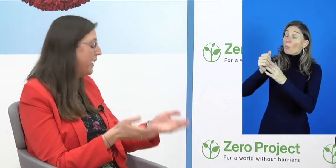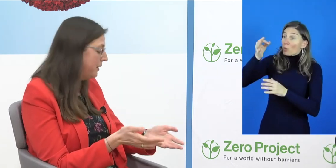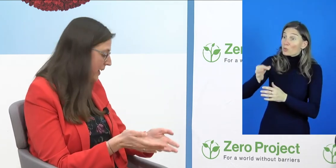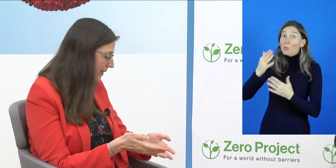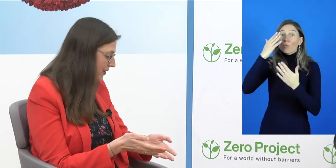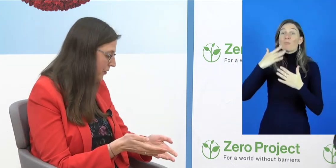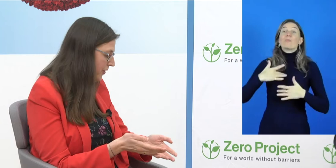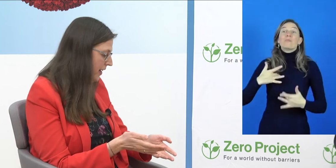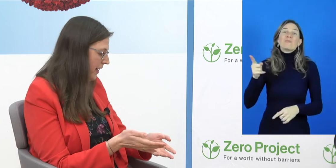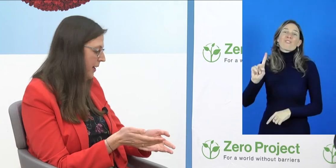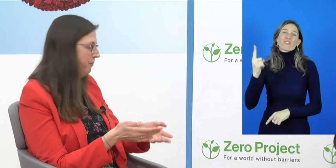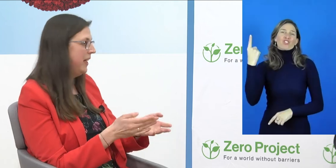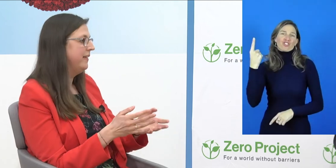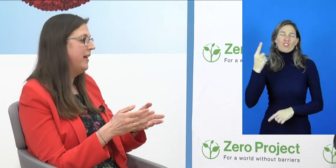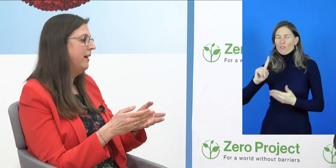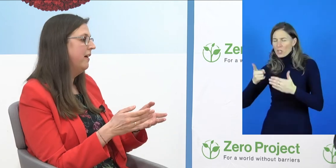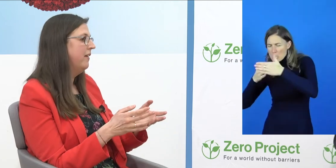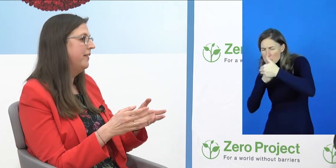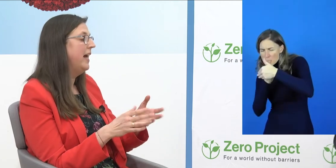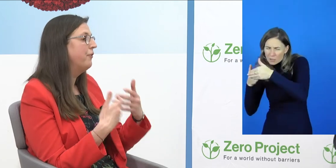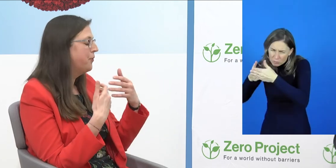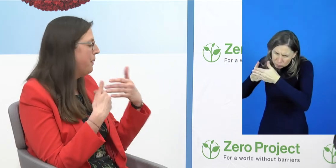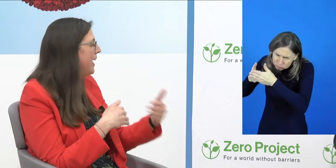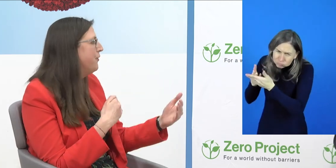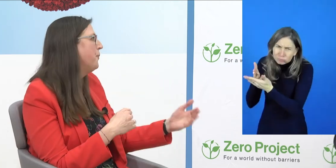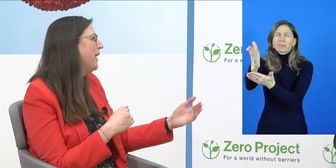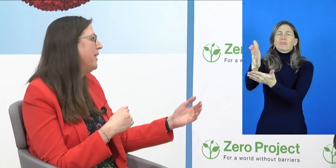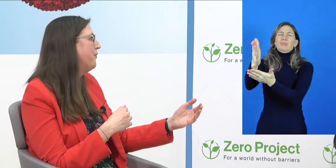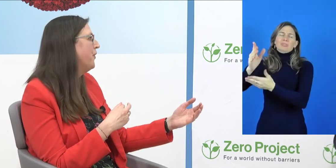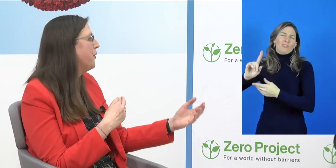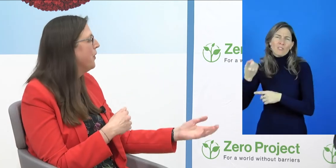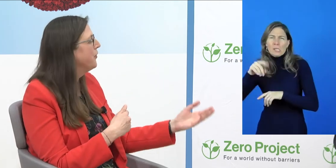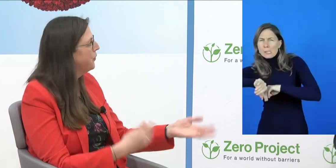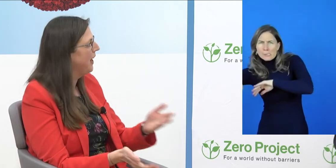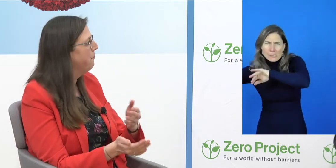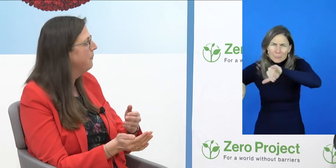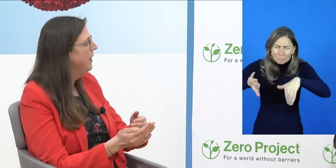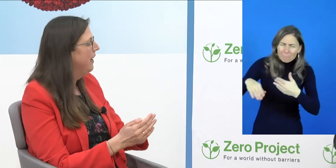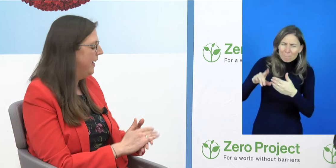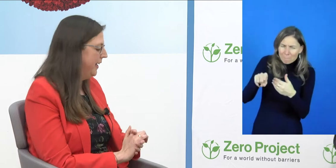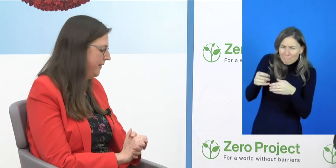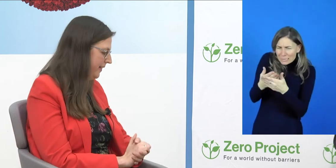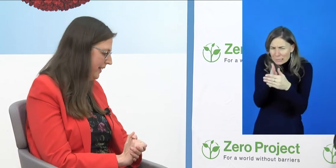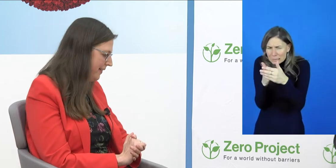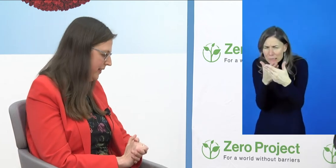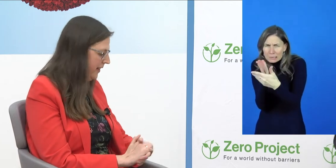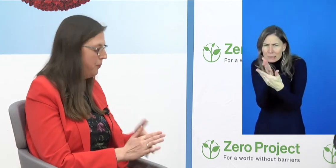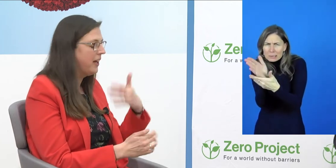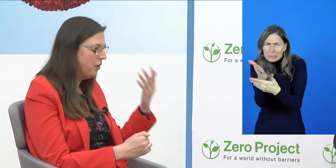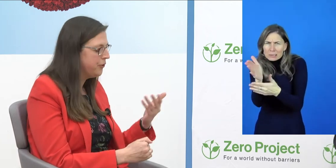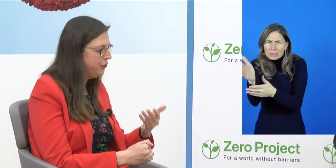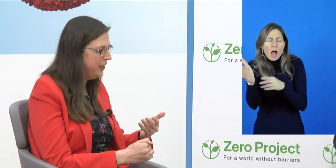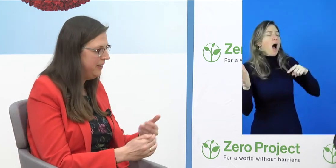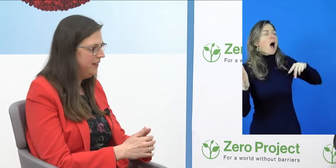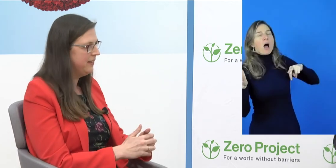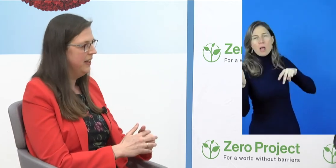are trailblazers, and they have to pave the way for the ones to come. And lastly, what I